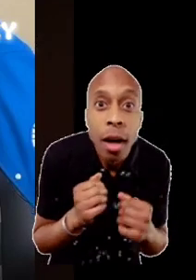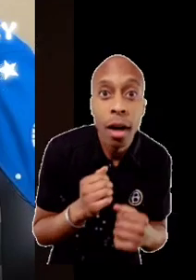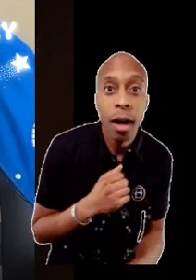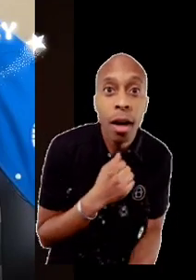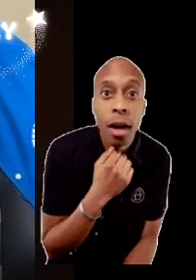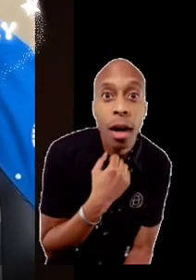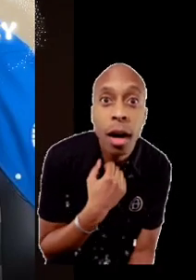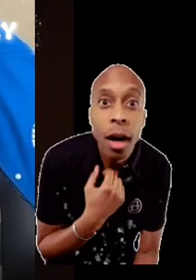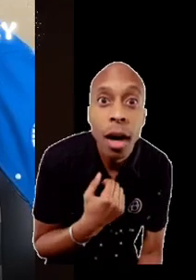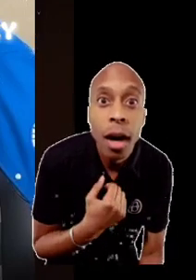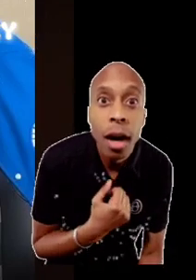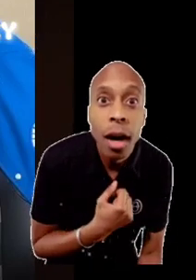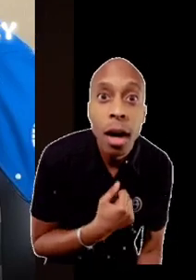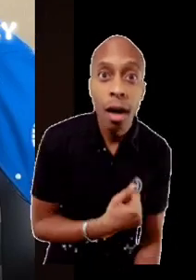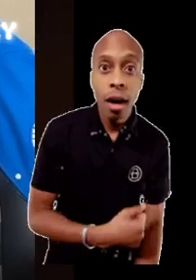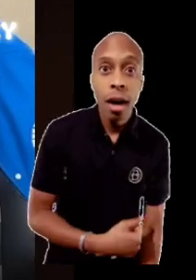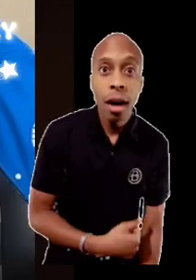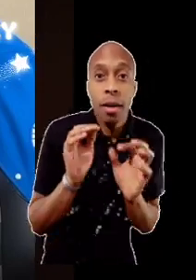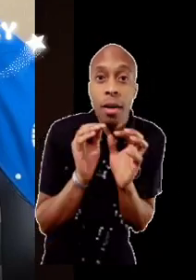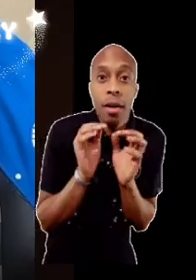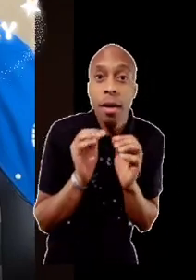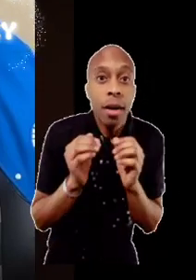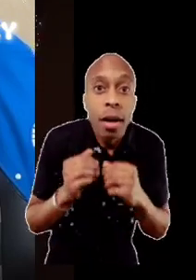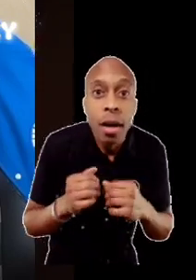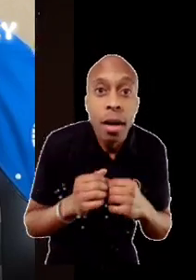Look power Ono could have there.